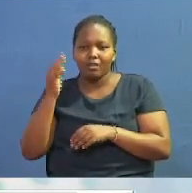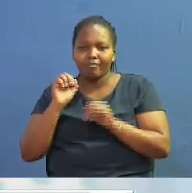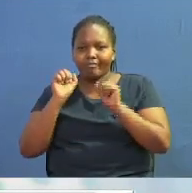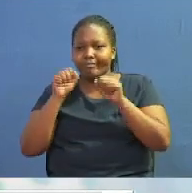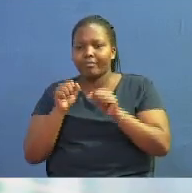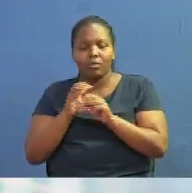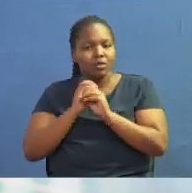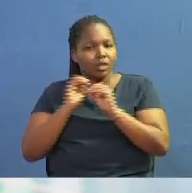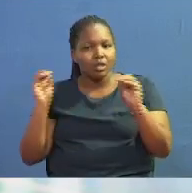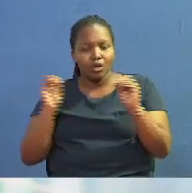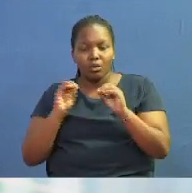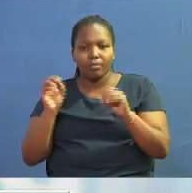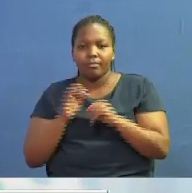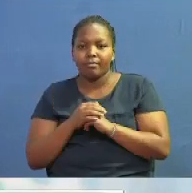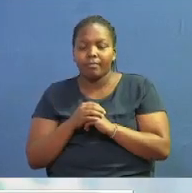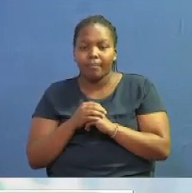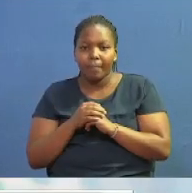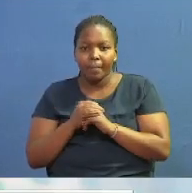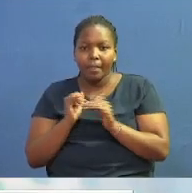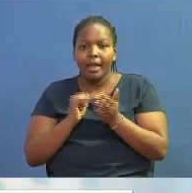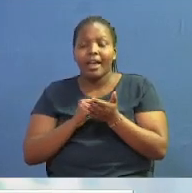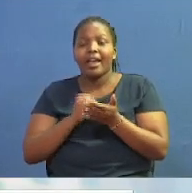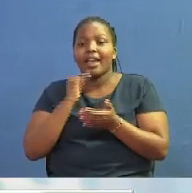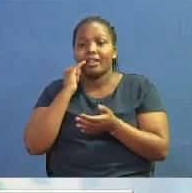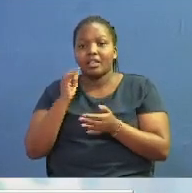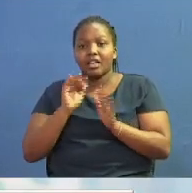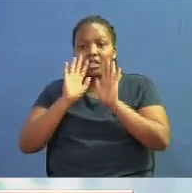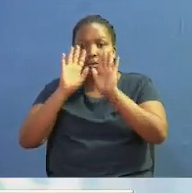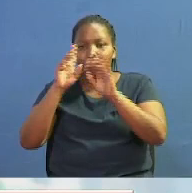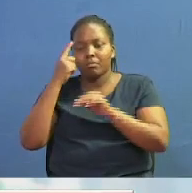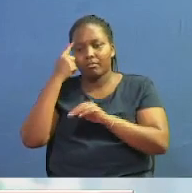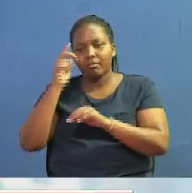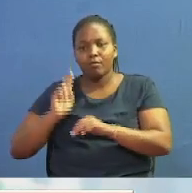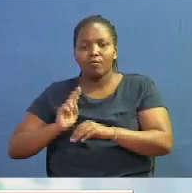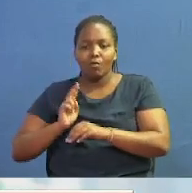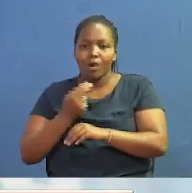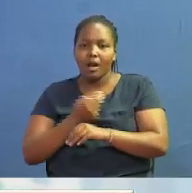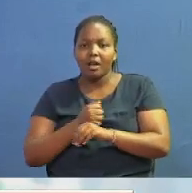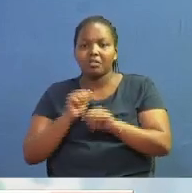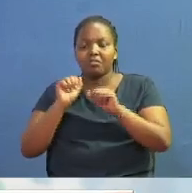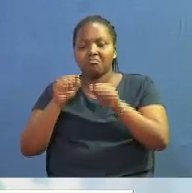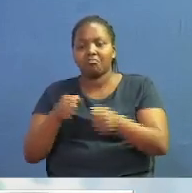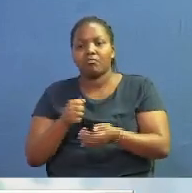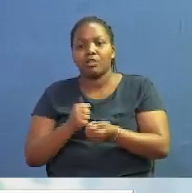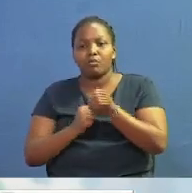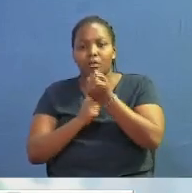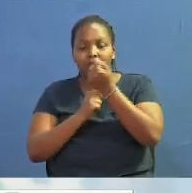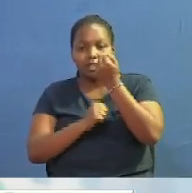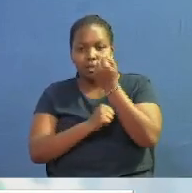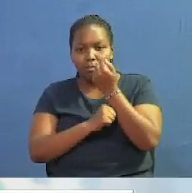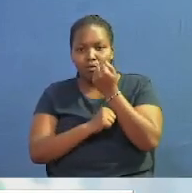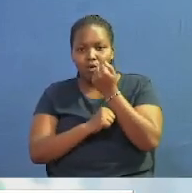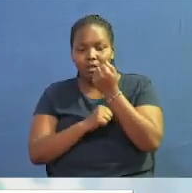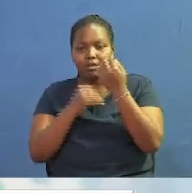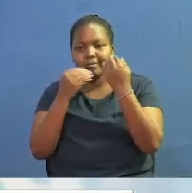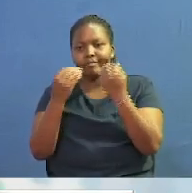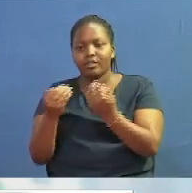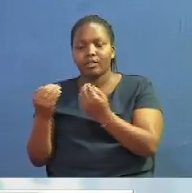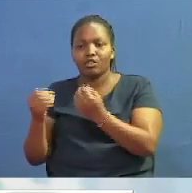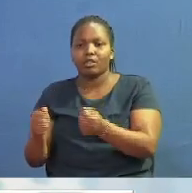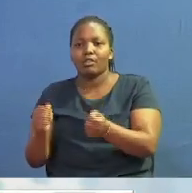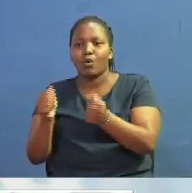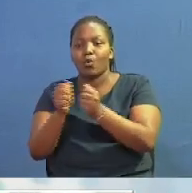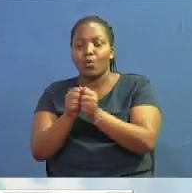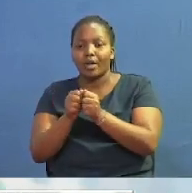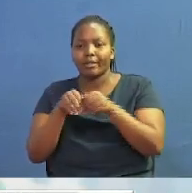that child. Therefore, it is important for us to be able to support children or learners with